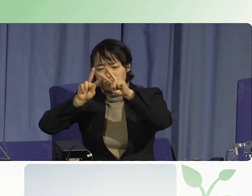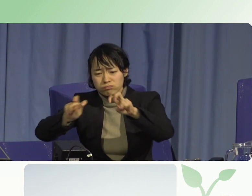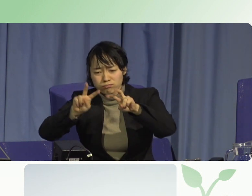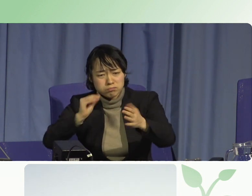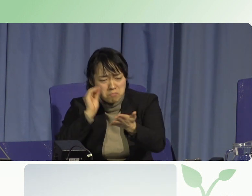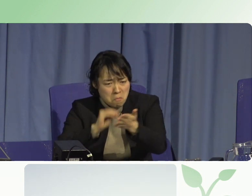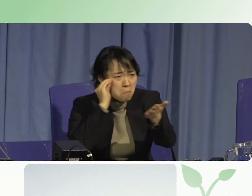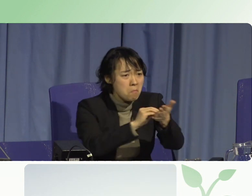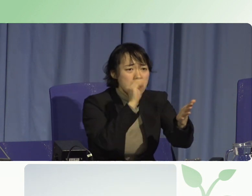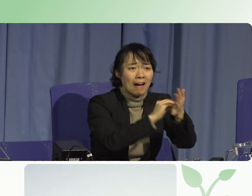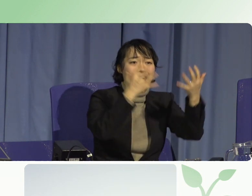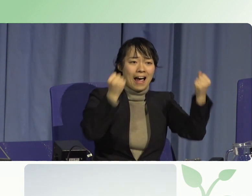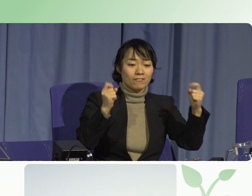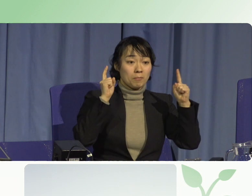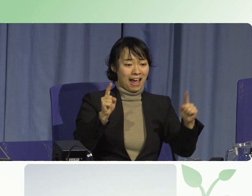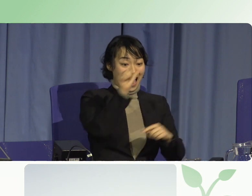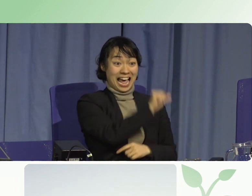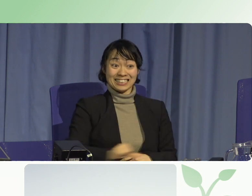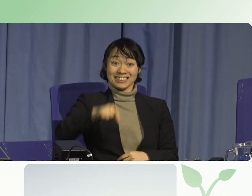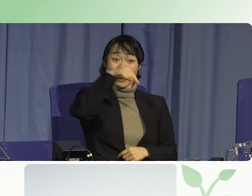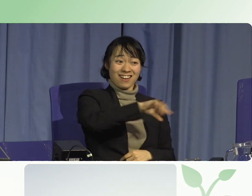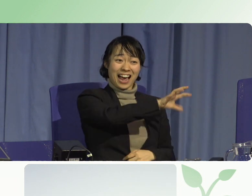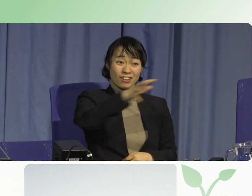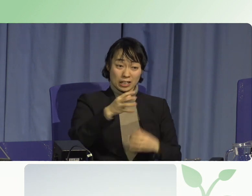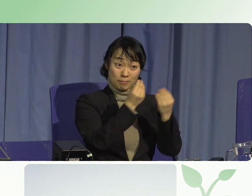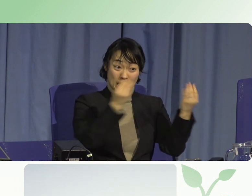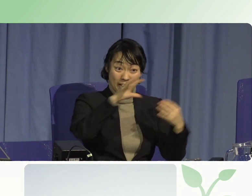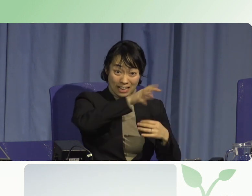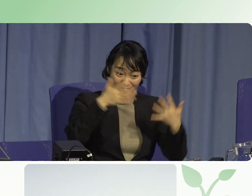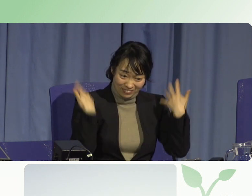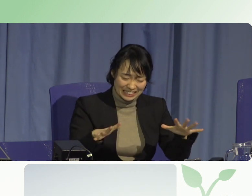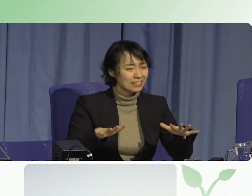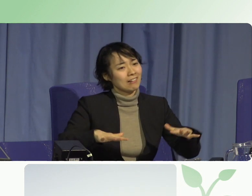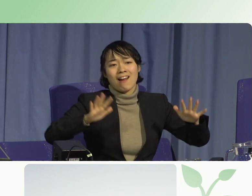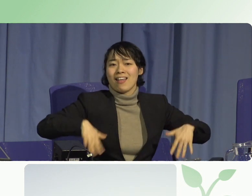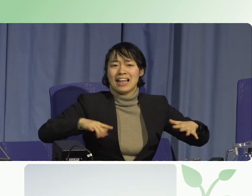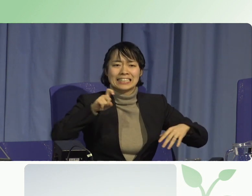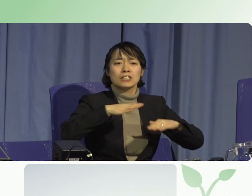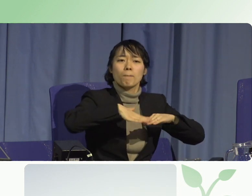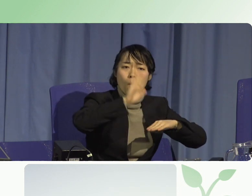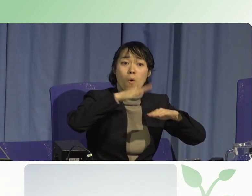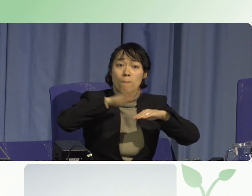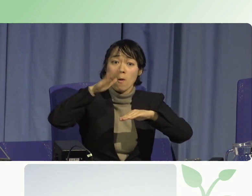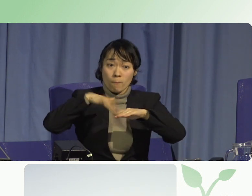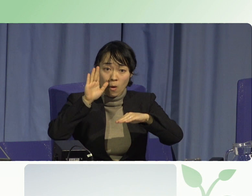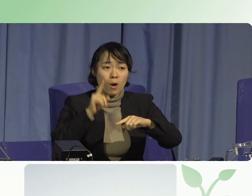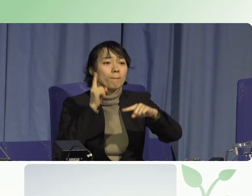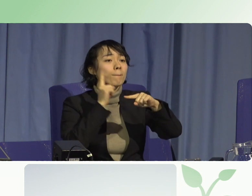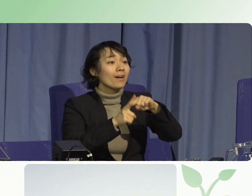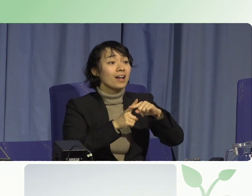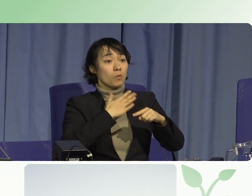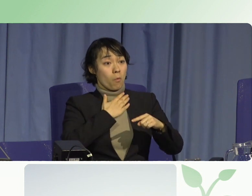Further sign language research has been started and in other countries, but in Asia, it's